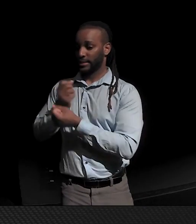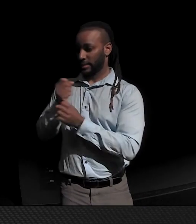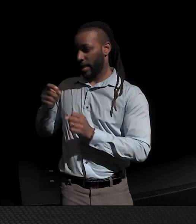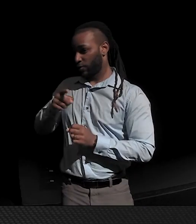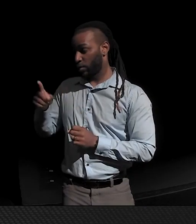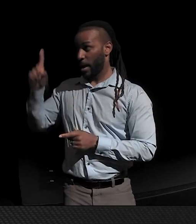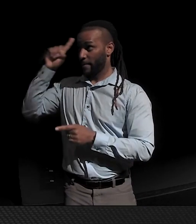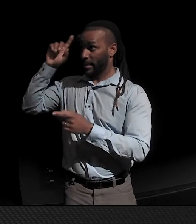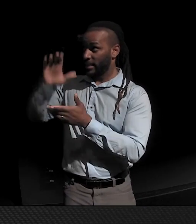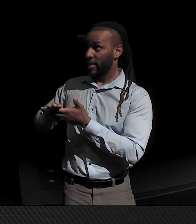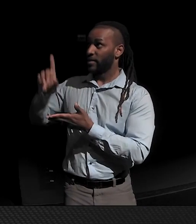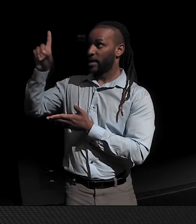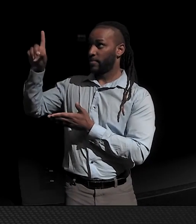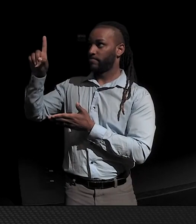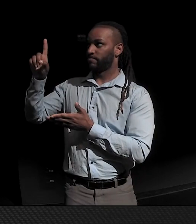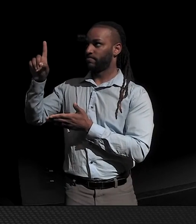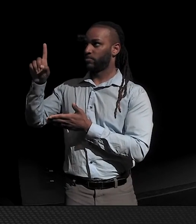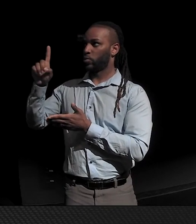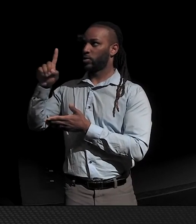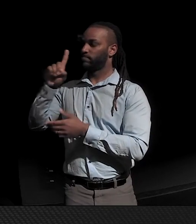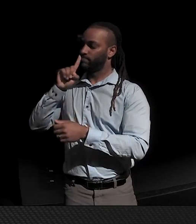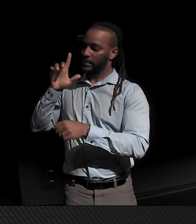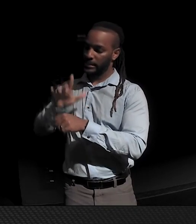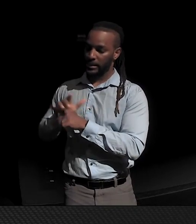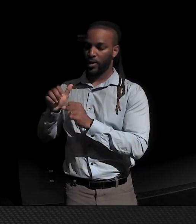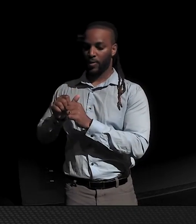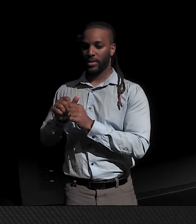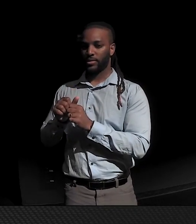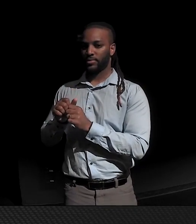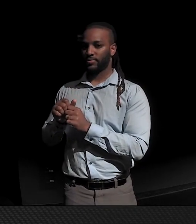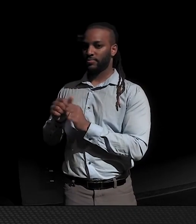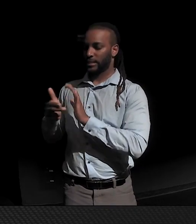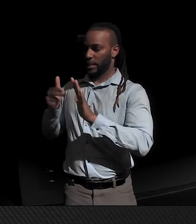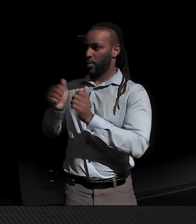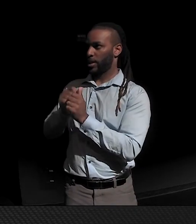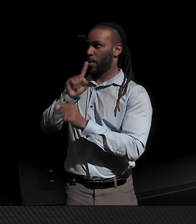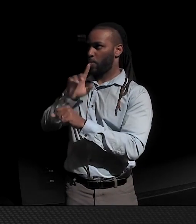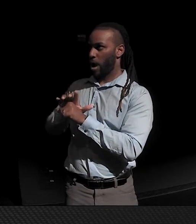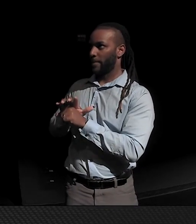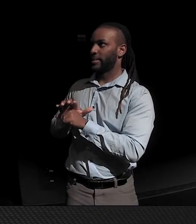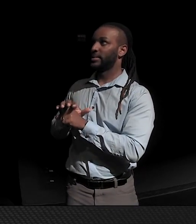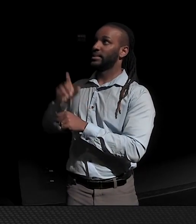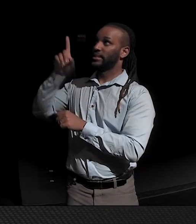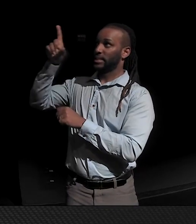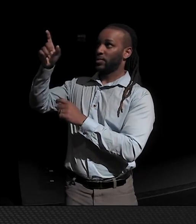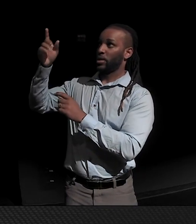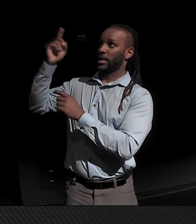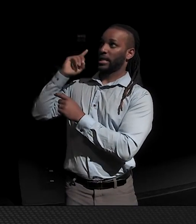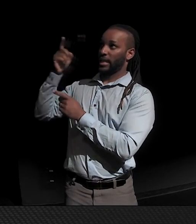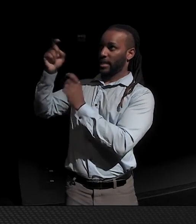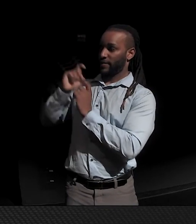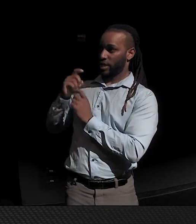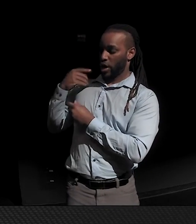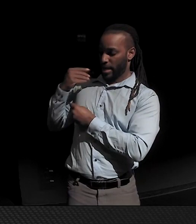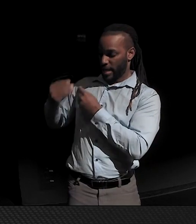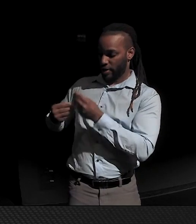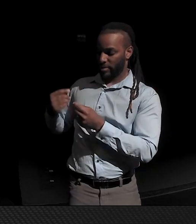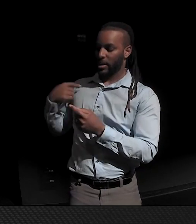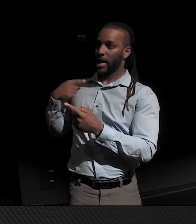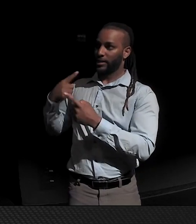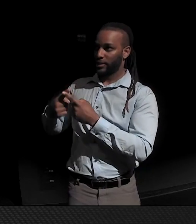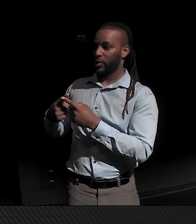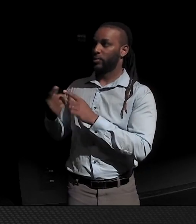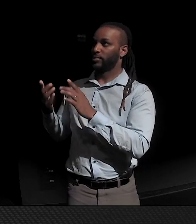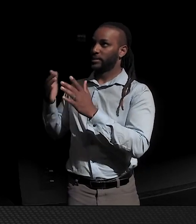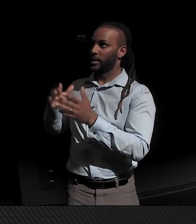him were sealed with the promised Holy Spirit, who is the guarantee of our inheritance until we acquire possession of it to